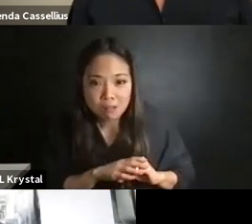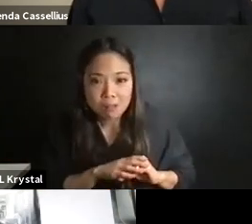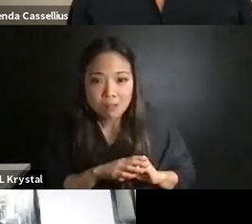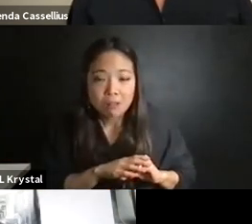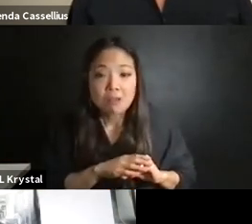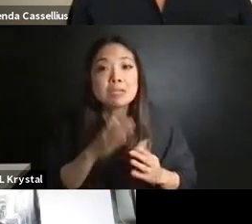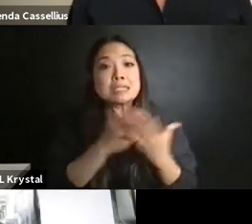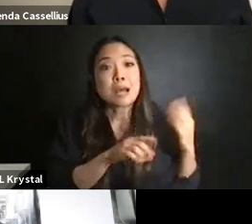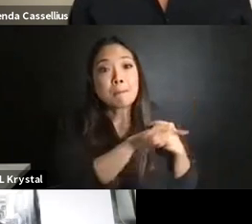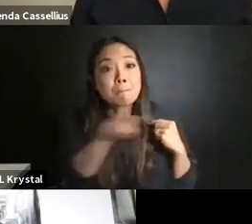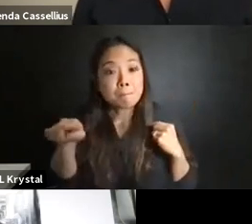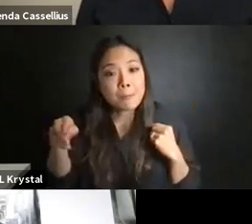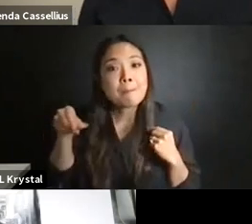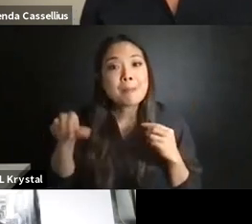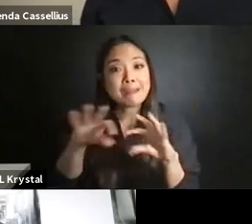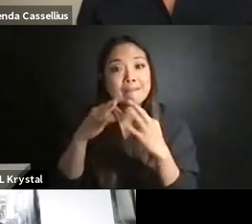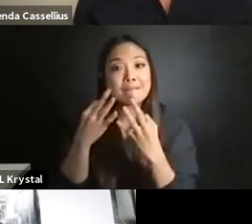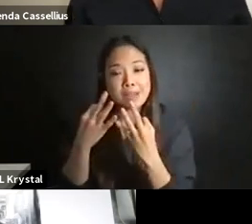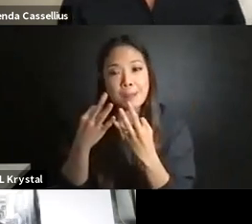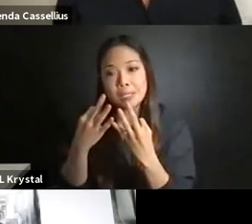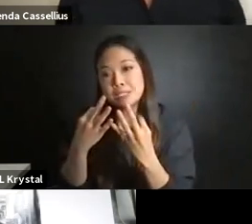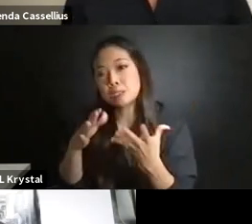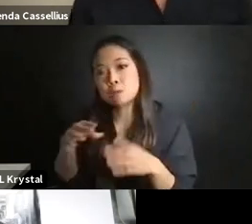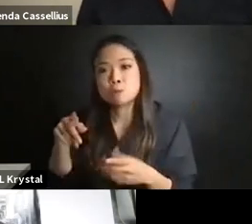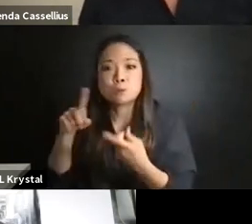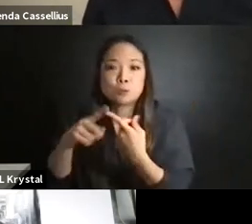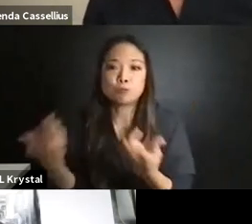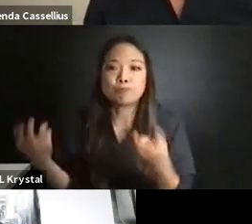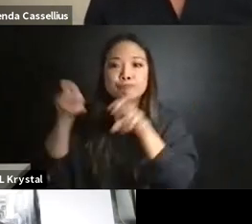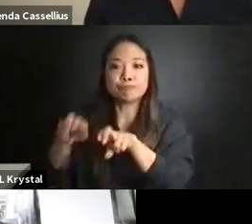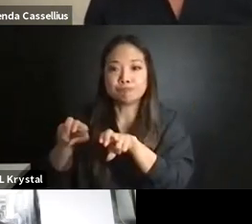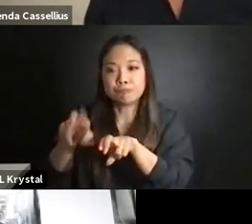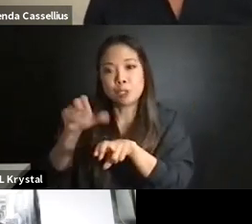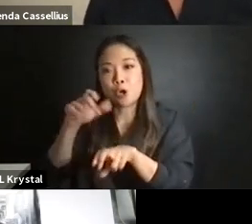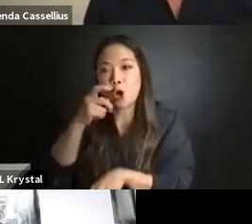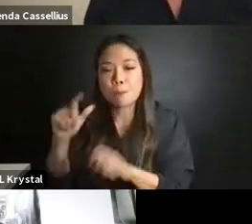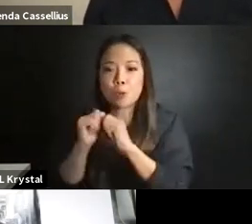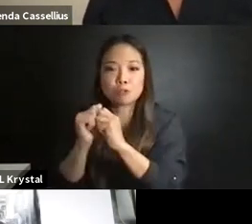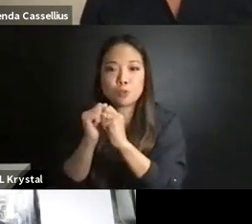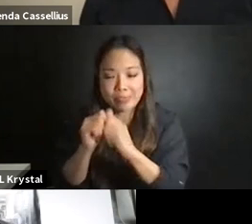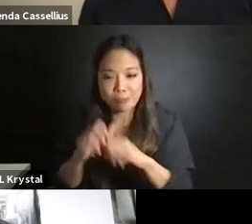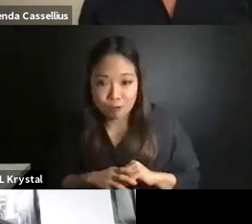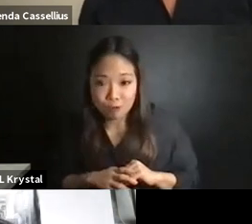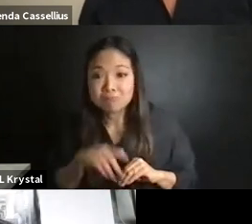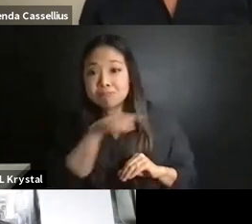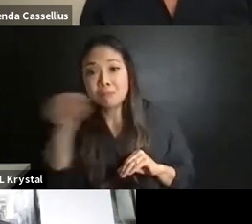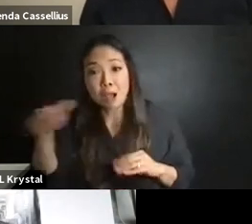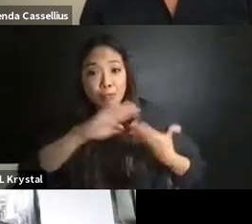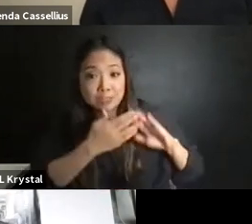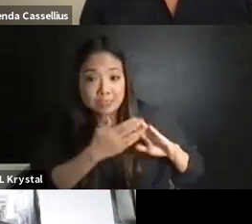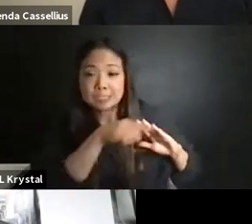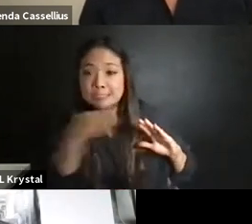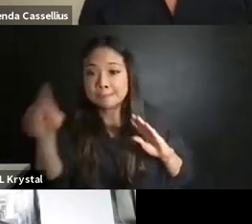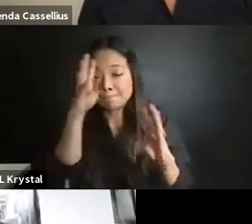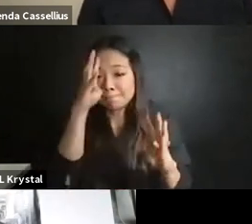to carpool even being considered where is the reimagined work to communicate and creatively problem solve with families